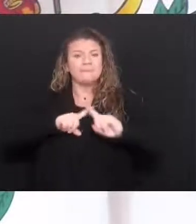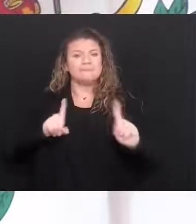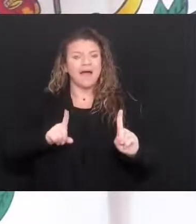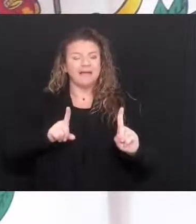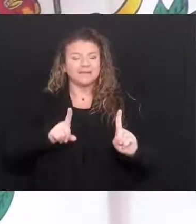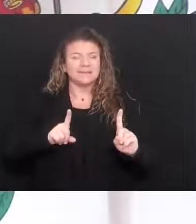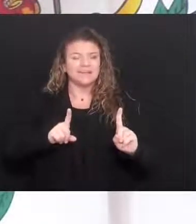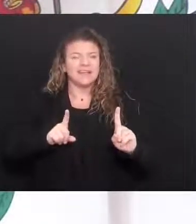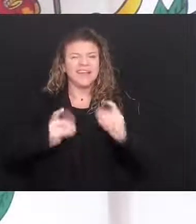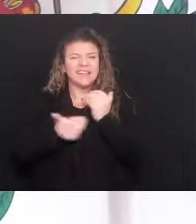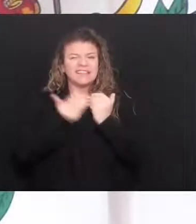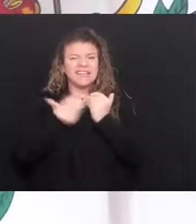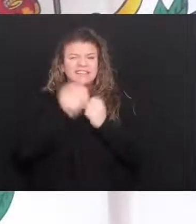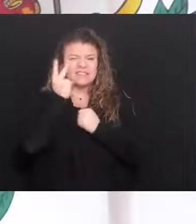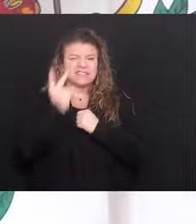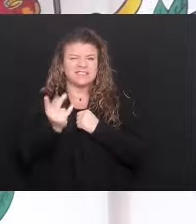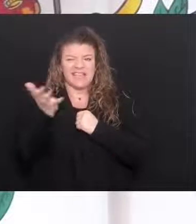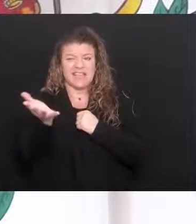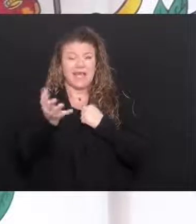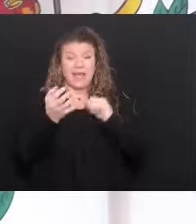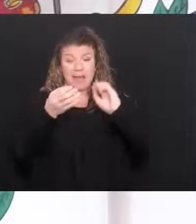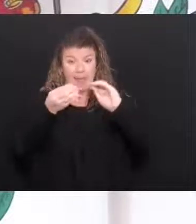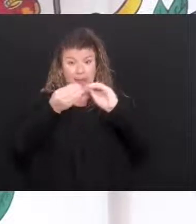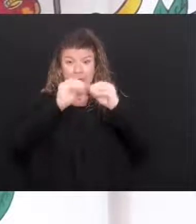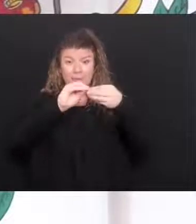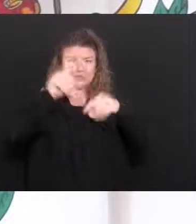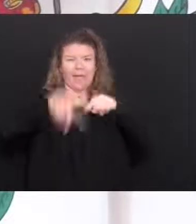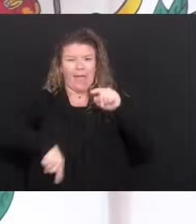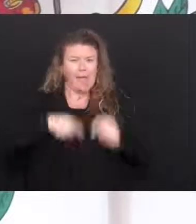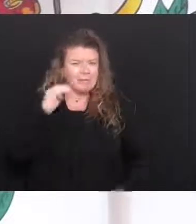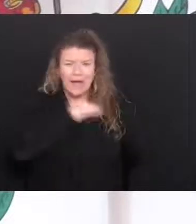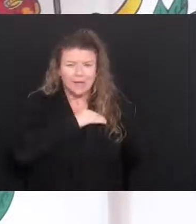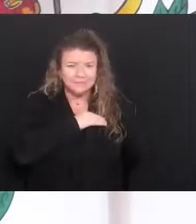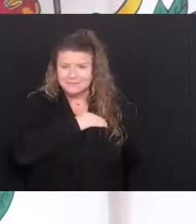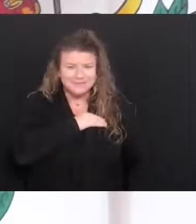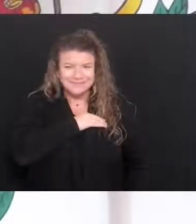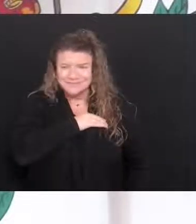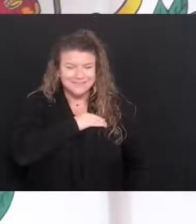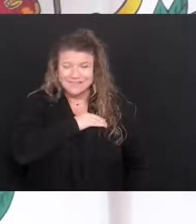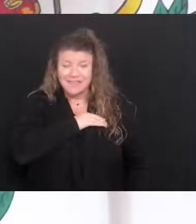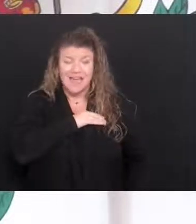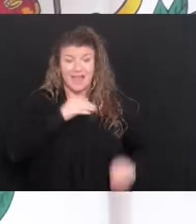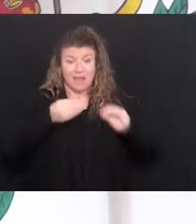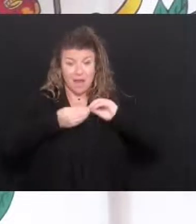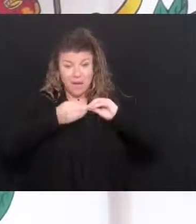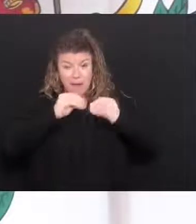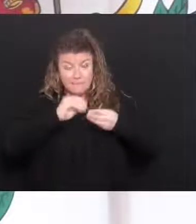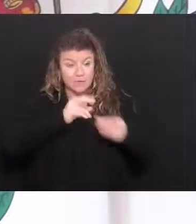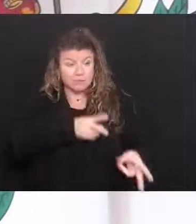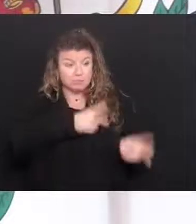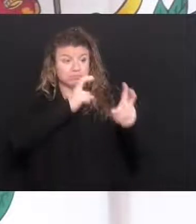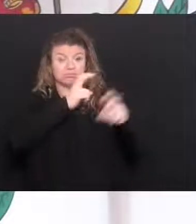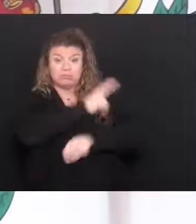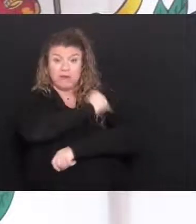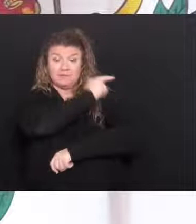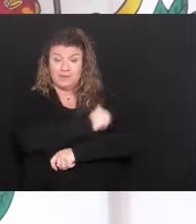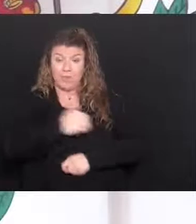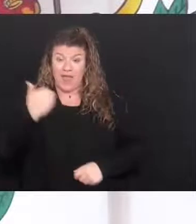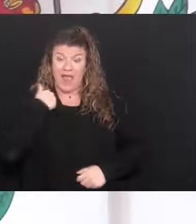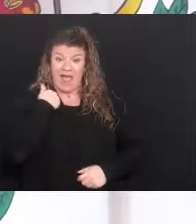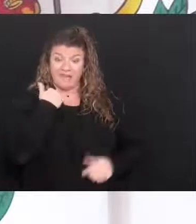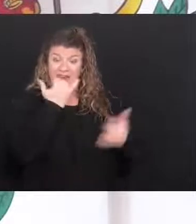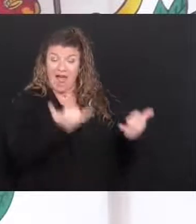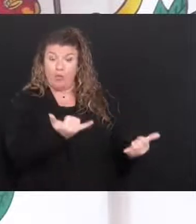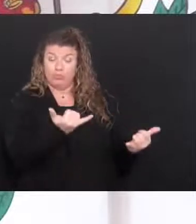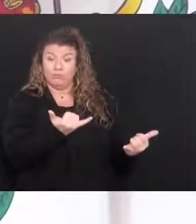see. You know, the numbers won't lie. The number of hospitalizations that we have now,